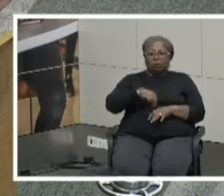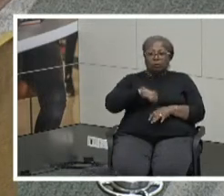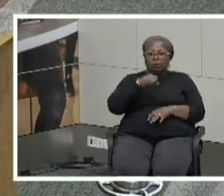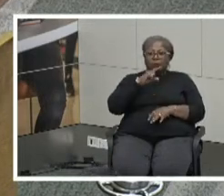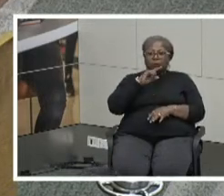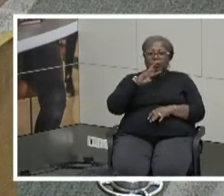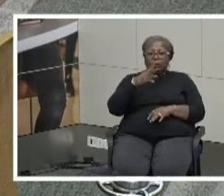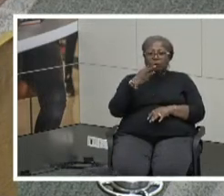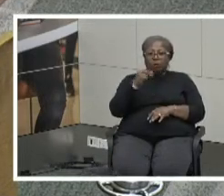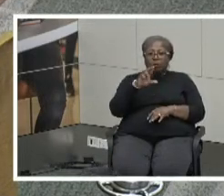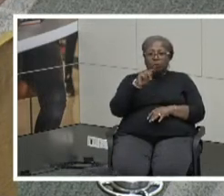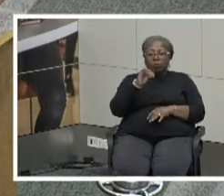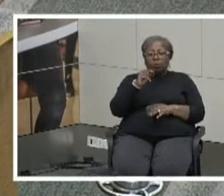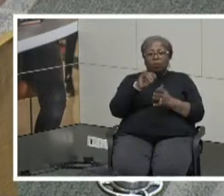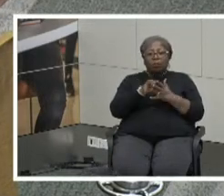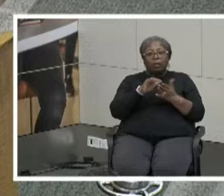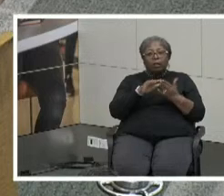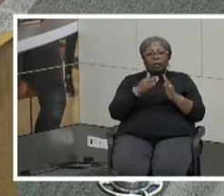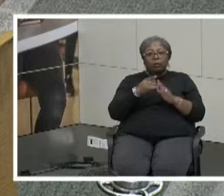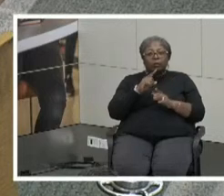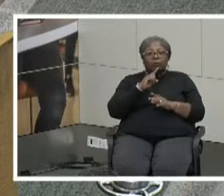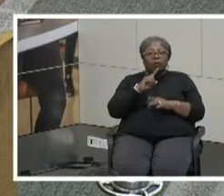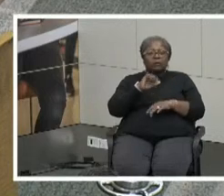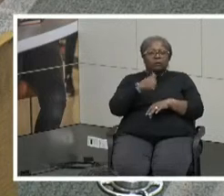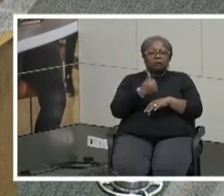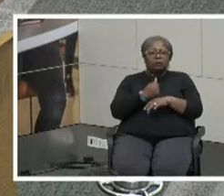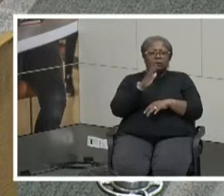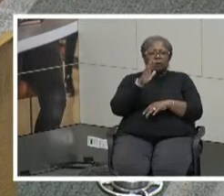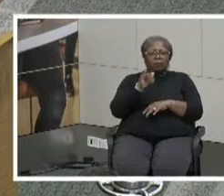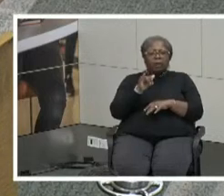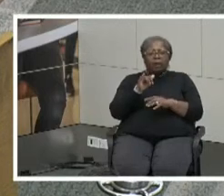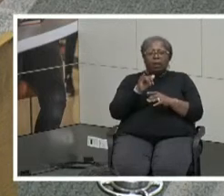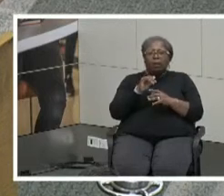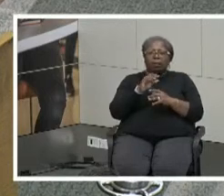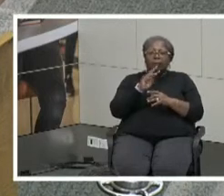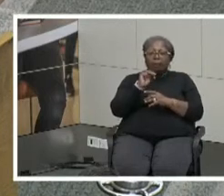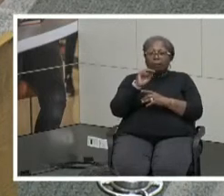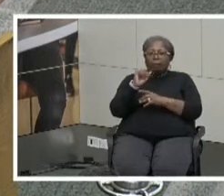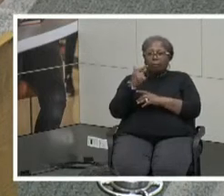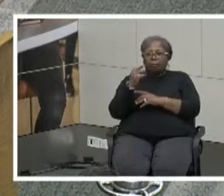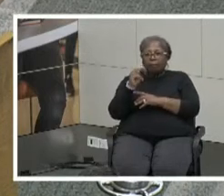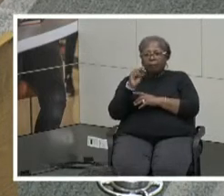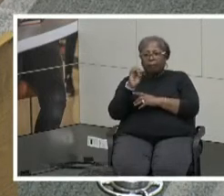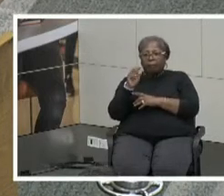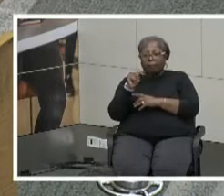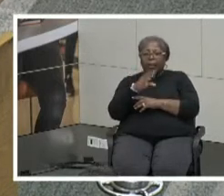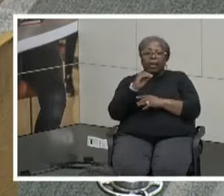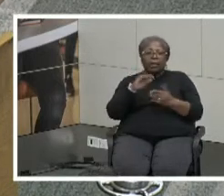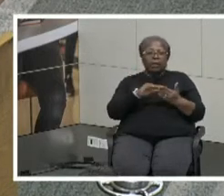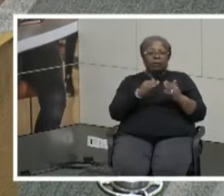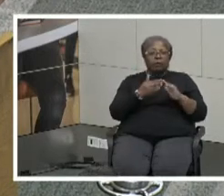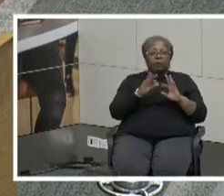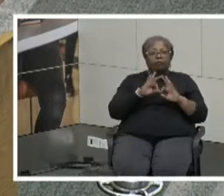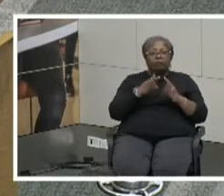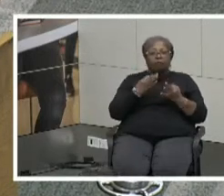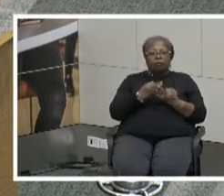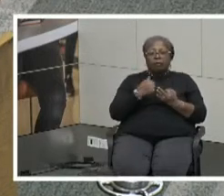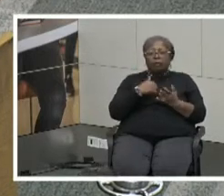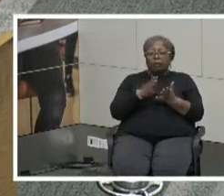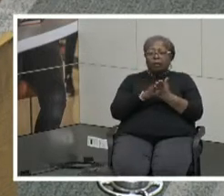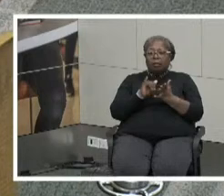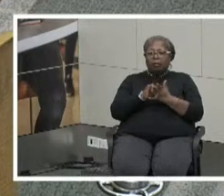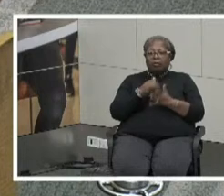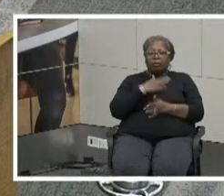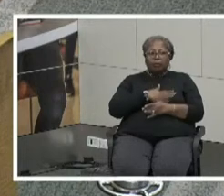to be at Warden and that Community has been established by the combination of magnet and neighborhood families I ask that